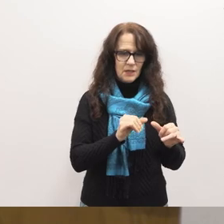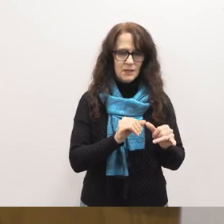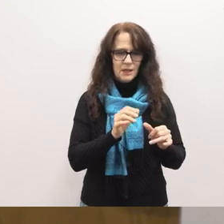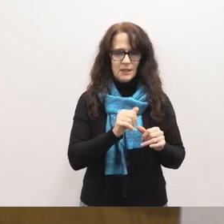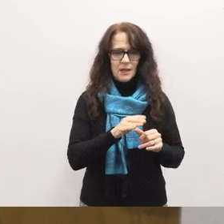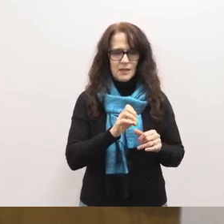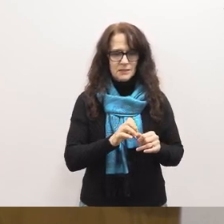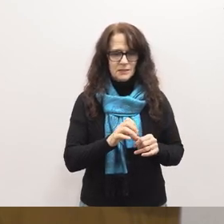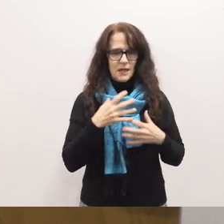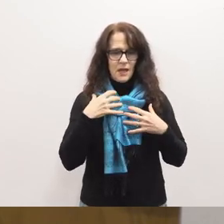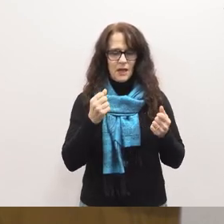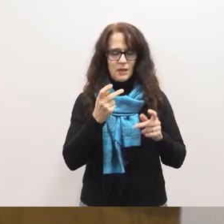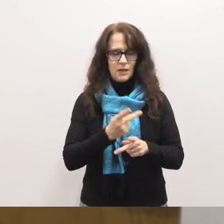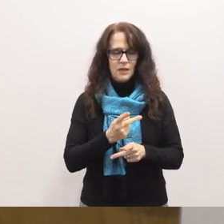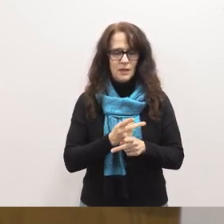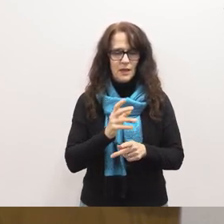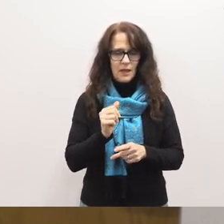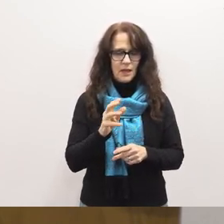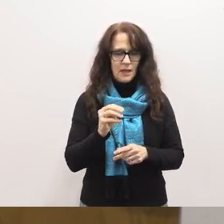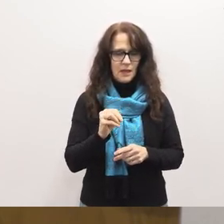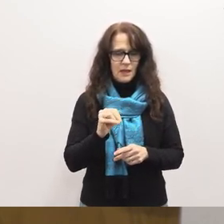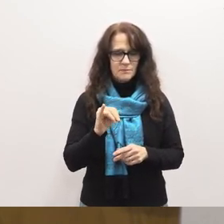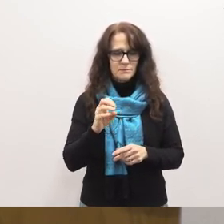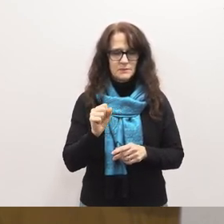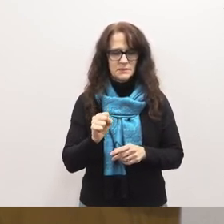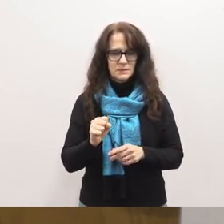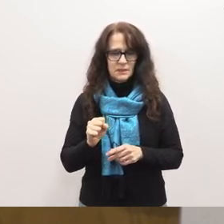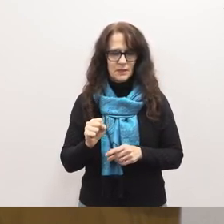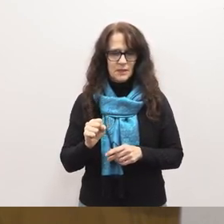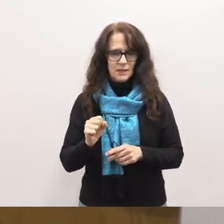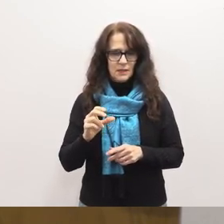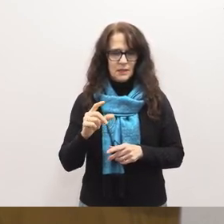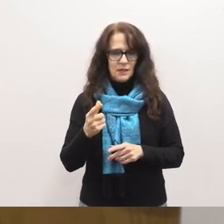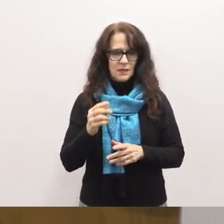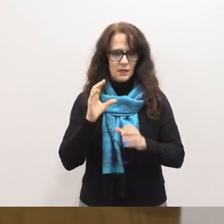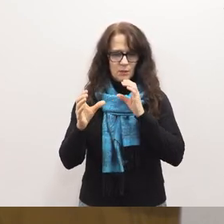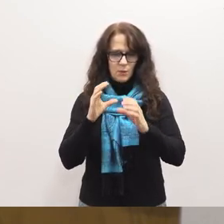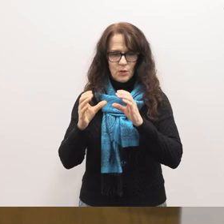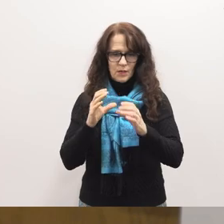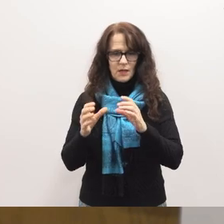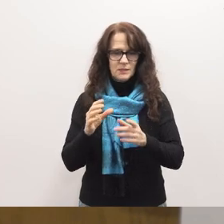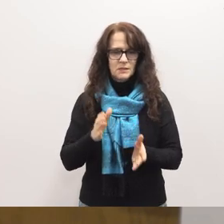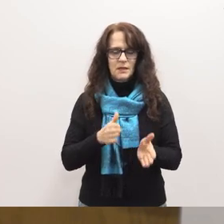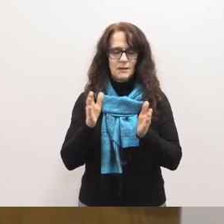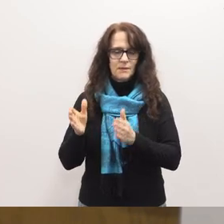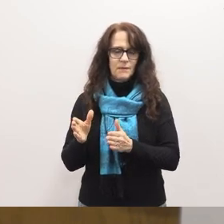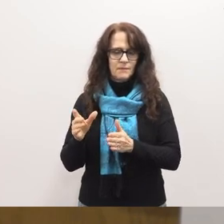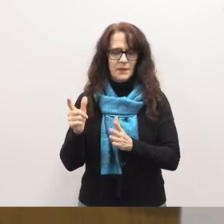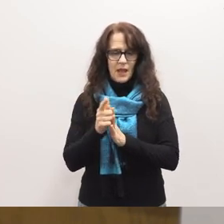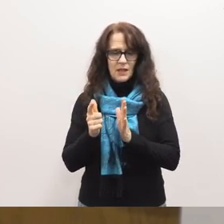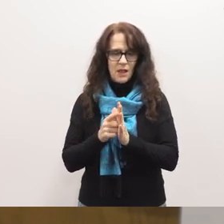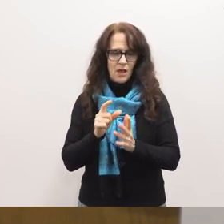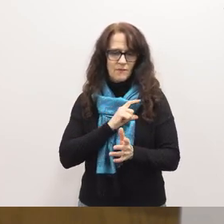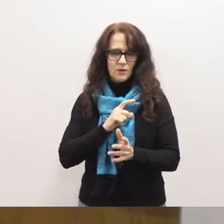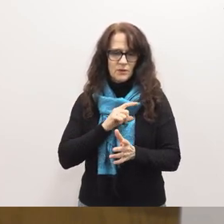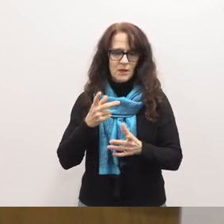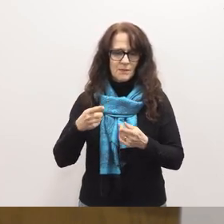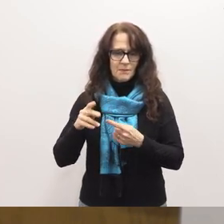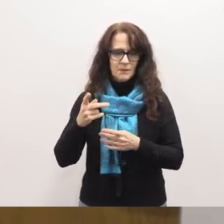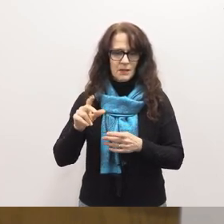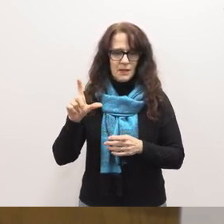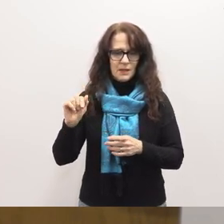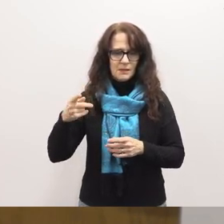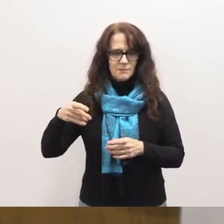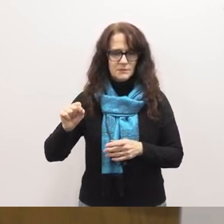ACE, our healthcare pathway, AIMS, our JMAC pathway, which is media and communications, our law enforcement and public service, which is LEAPS,